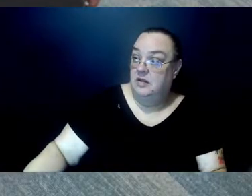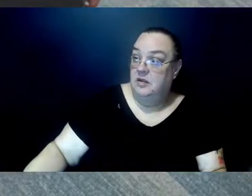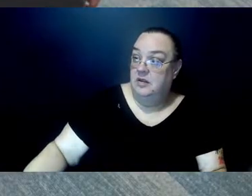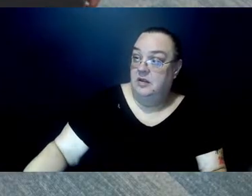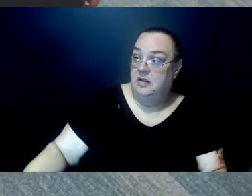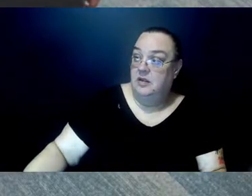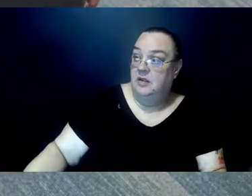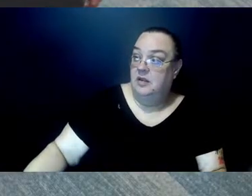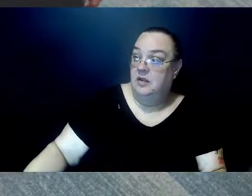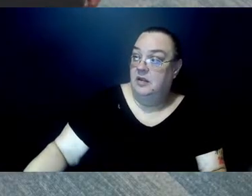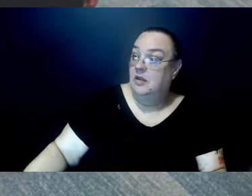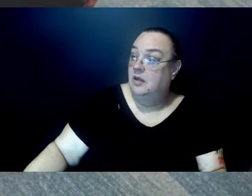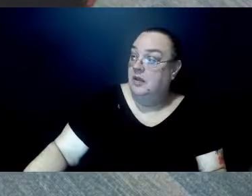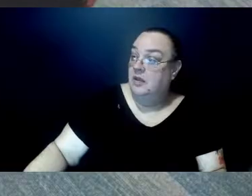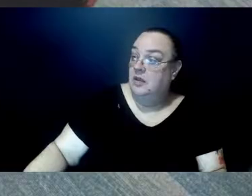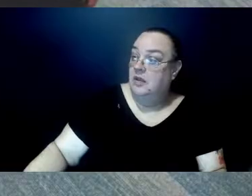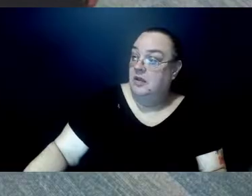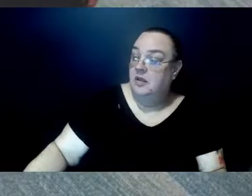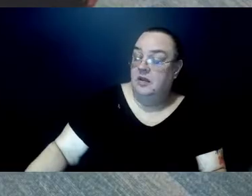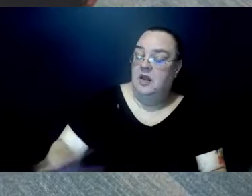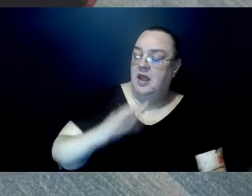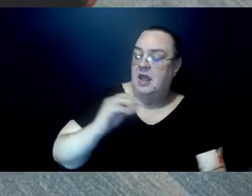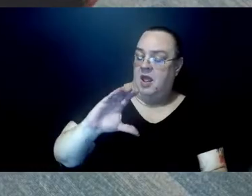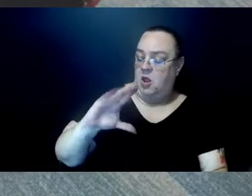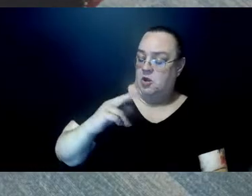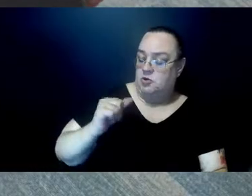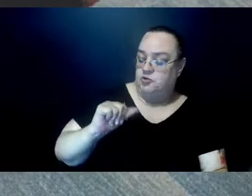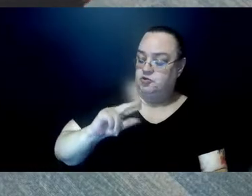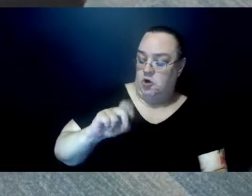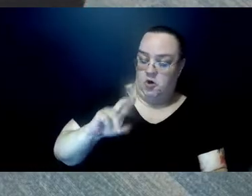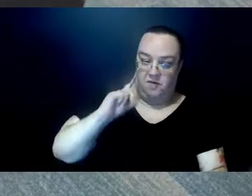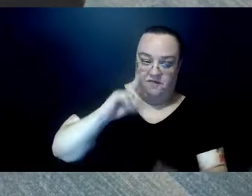of the town of Cheverly. and the charter of the town of Cheverly.